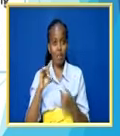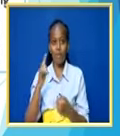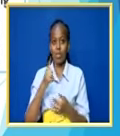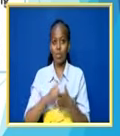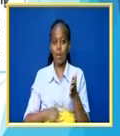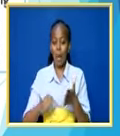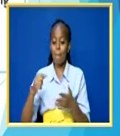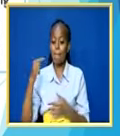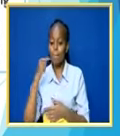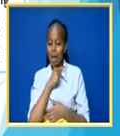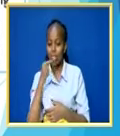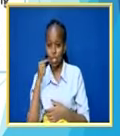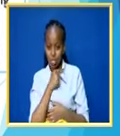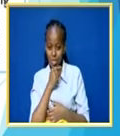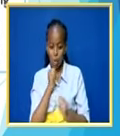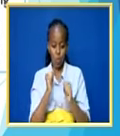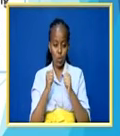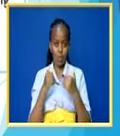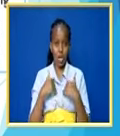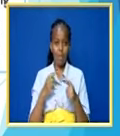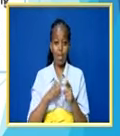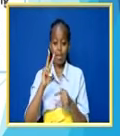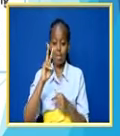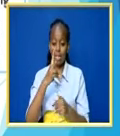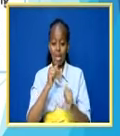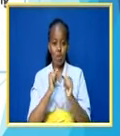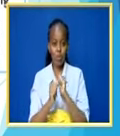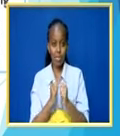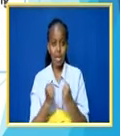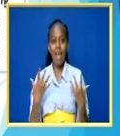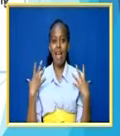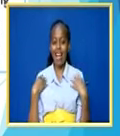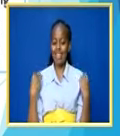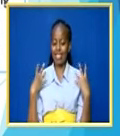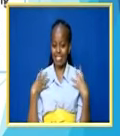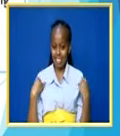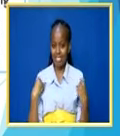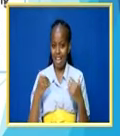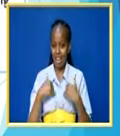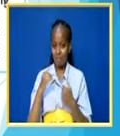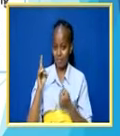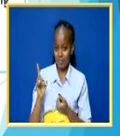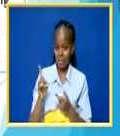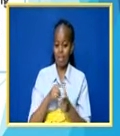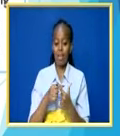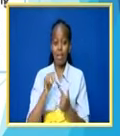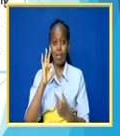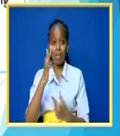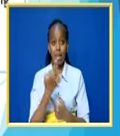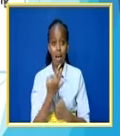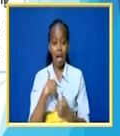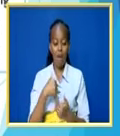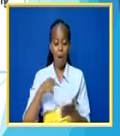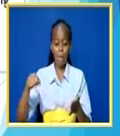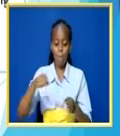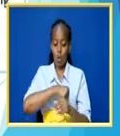is brushing. The one we have. Mm-hmm. The second one, exercise. Mm-hmm. There it is. Now we are looking for polishing, which